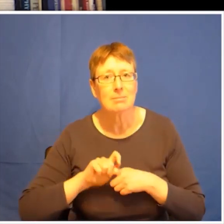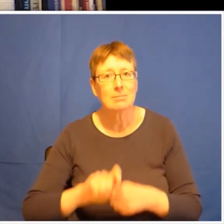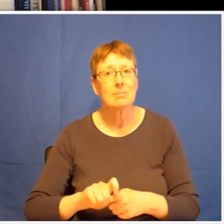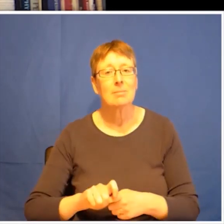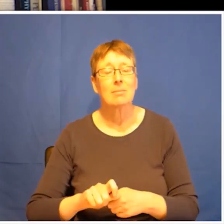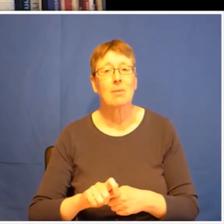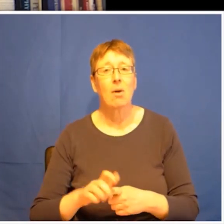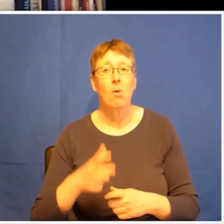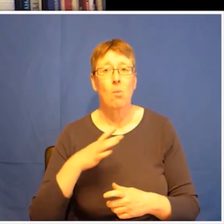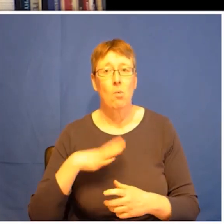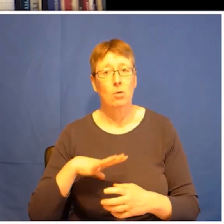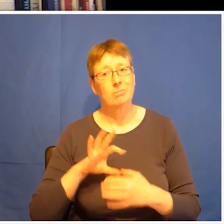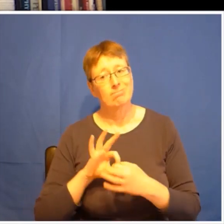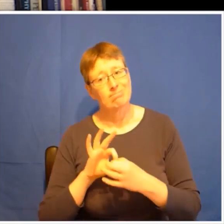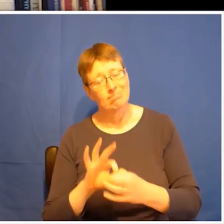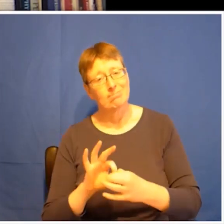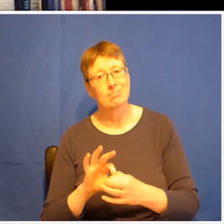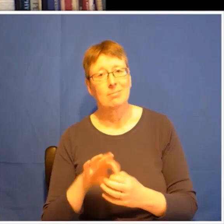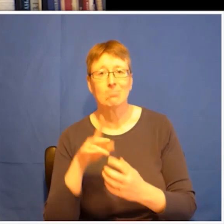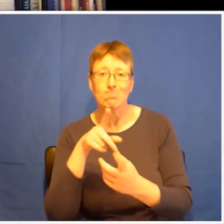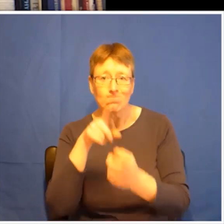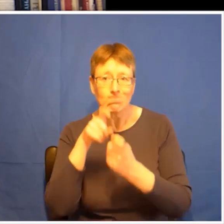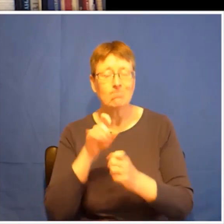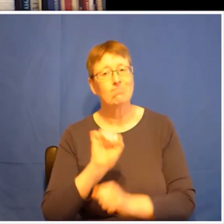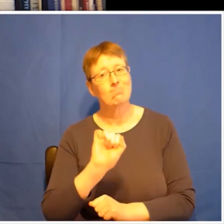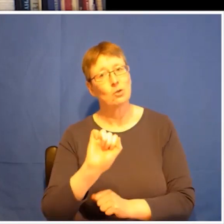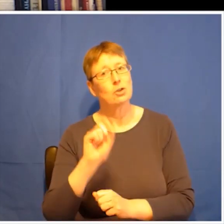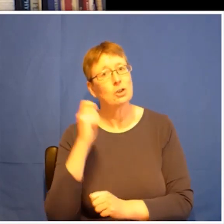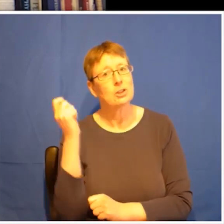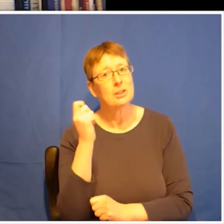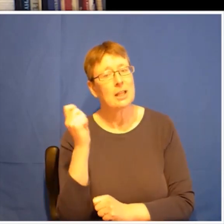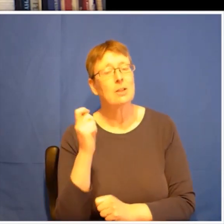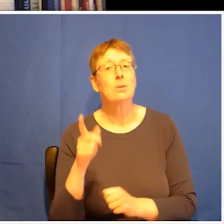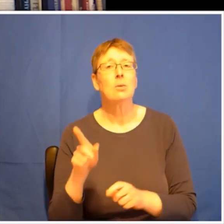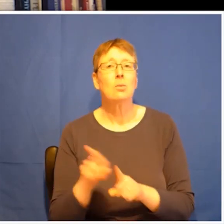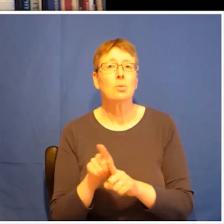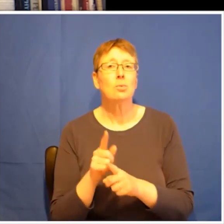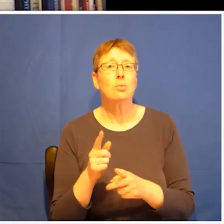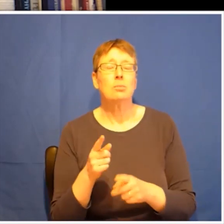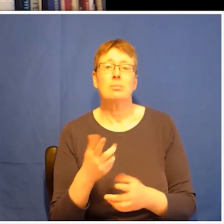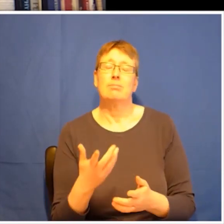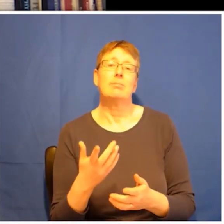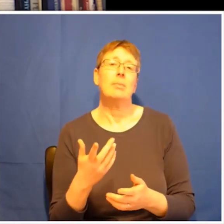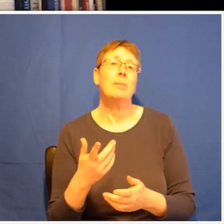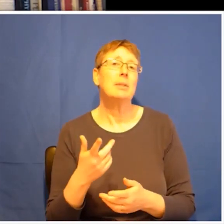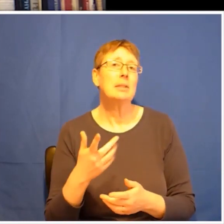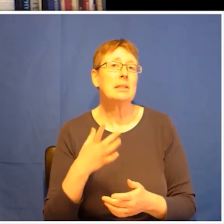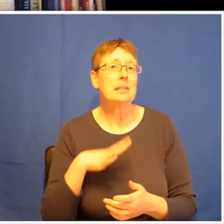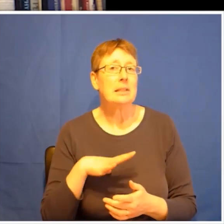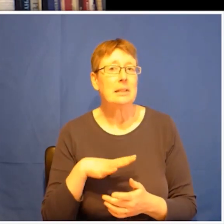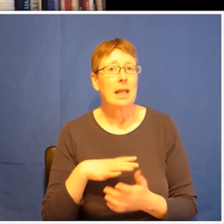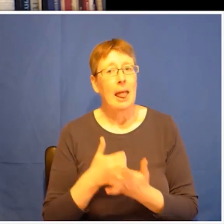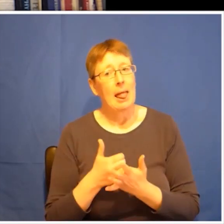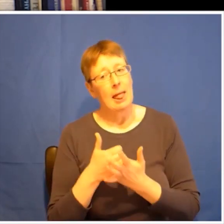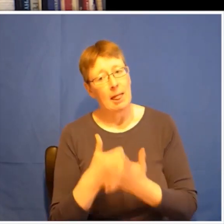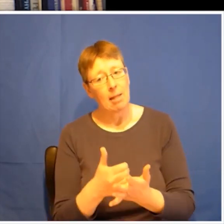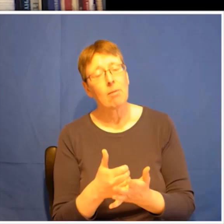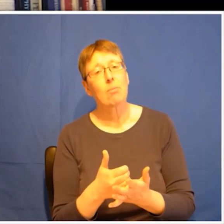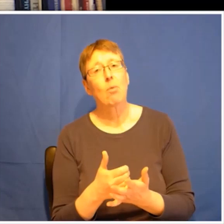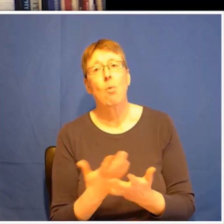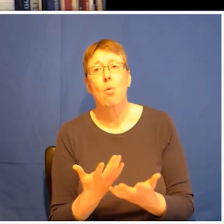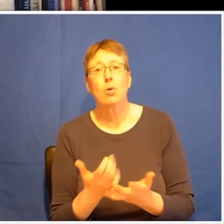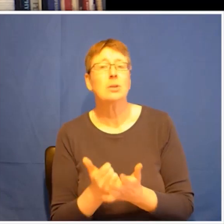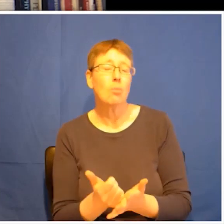We always want to be here for you. We're very keen to hear about your successes, of course, but also want to hear about times when you might need our